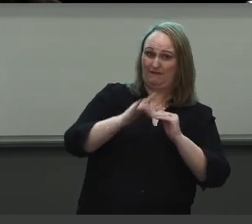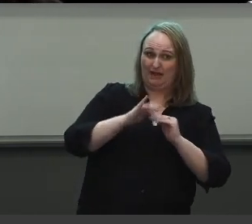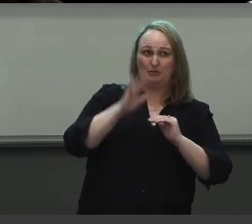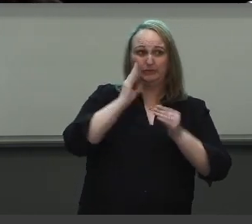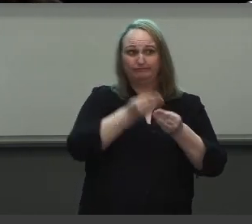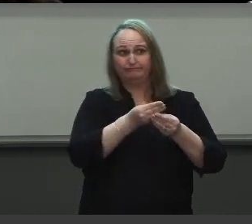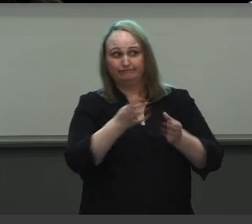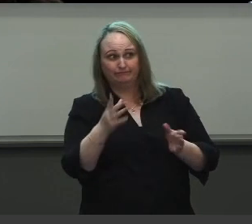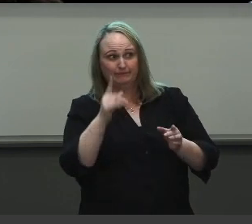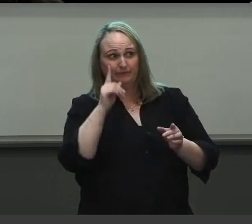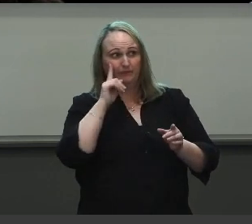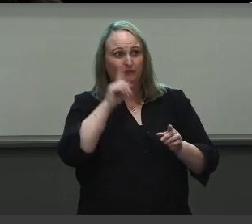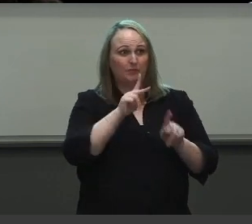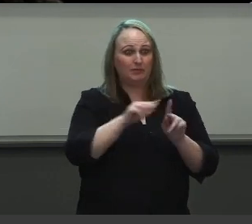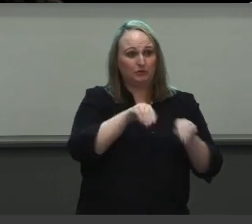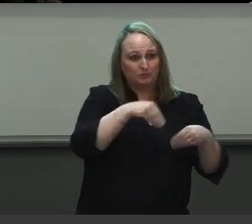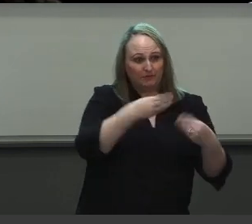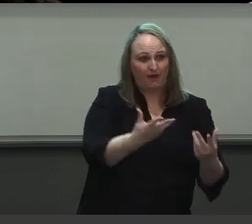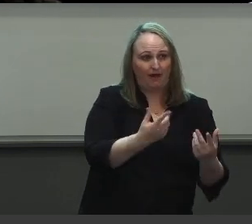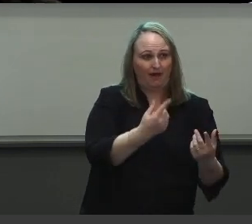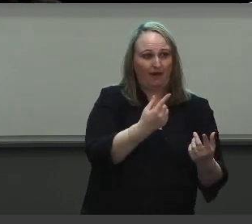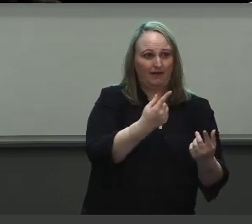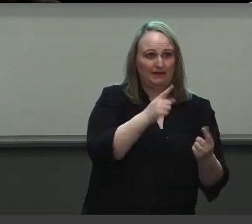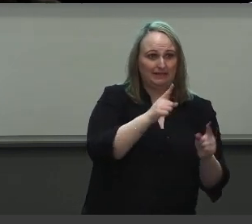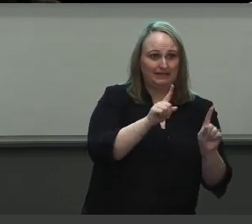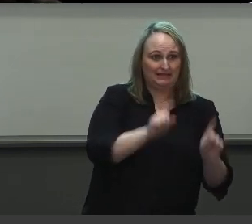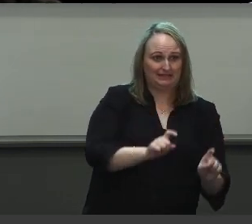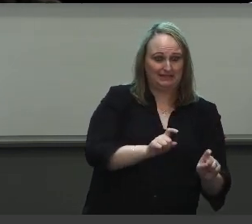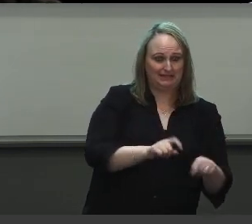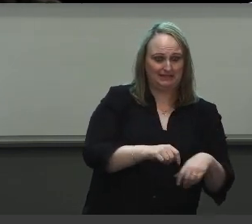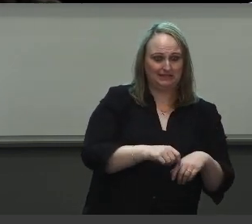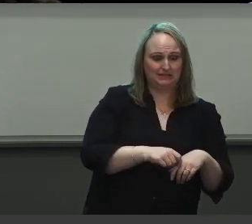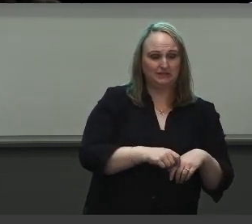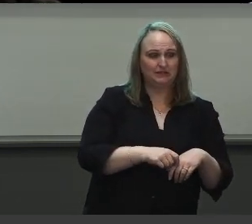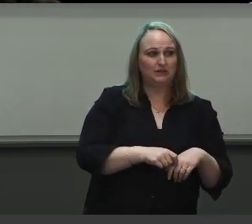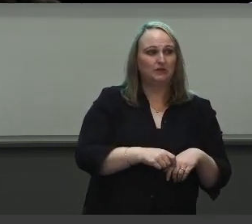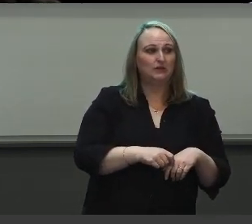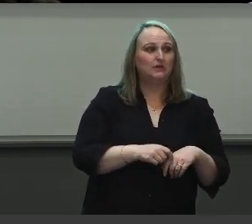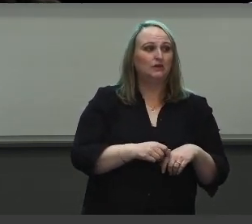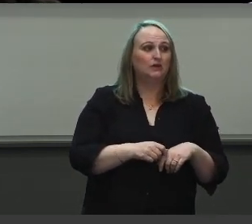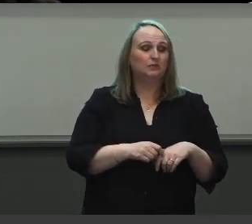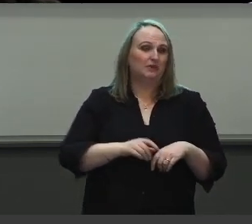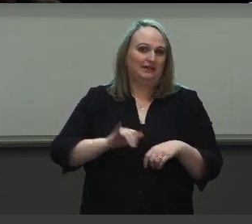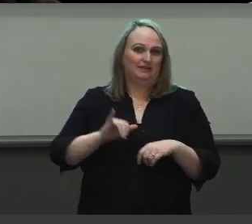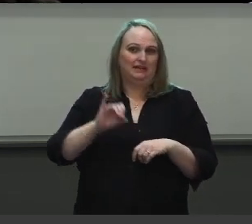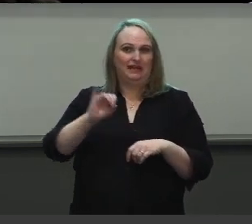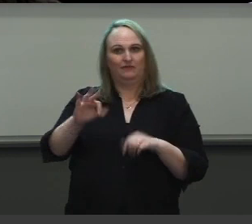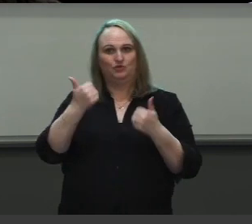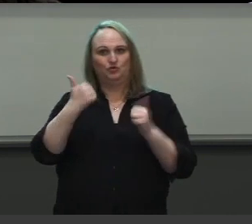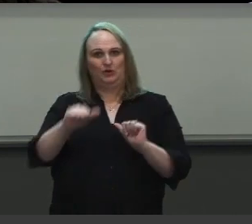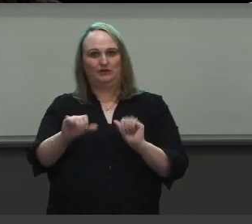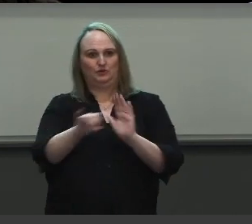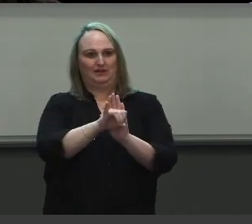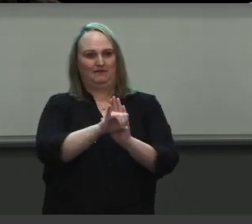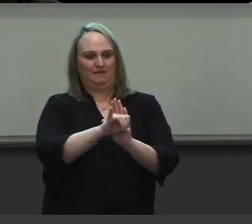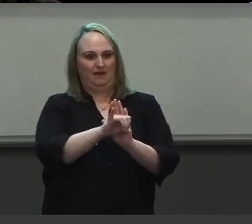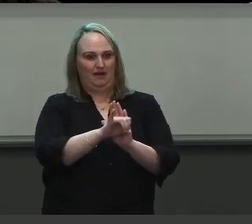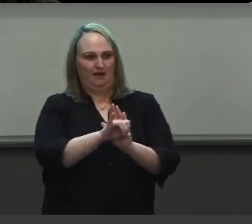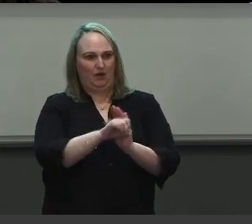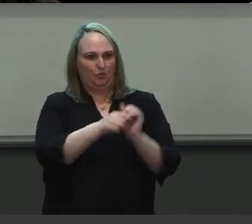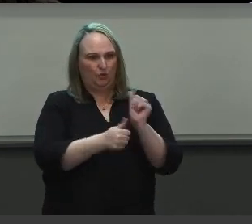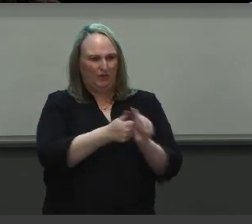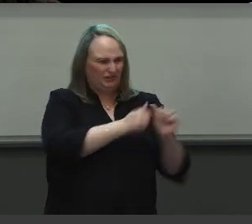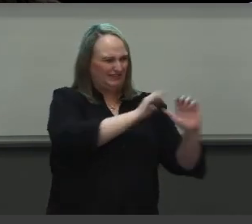or if you're thinking about a new measure, just because in order for somebody to actually identify this person as sensory sensitive or et cetera, you know, or in